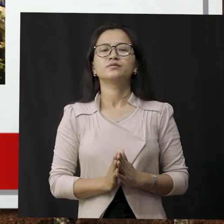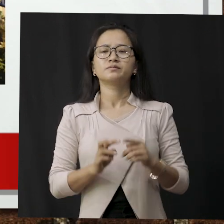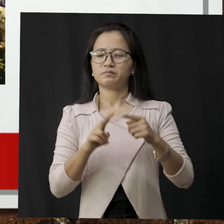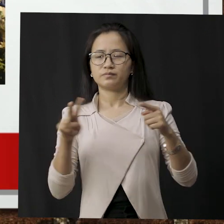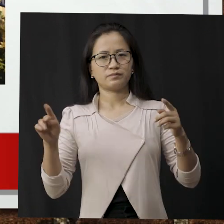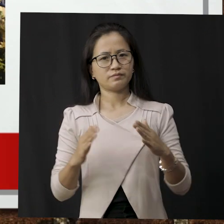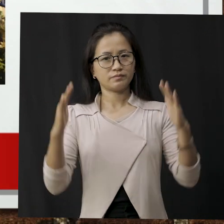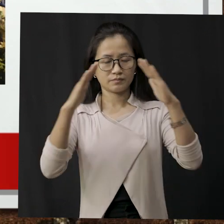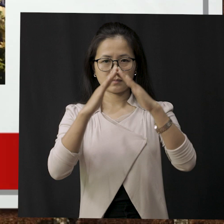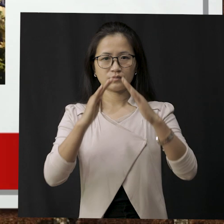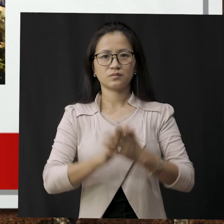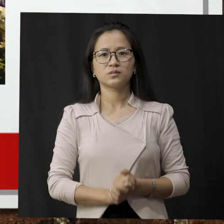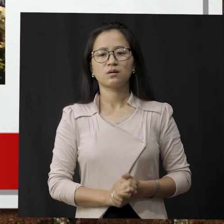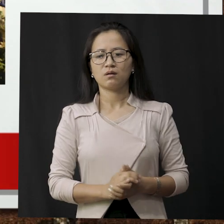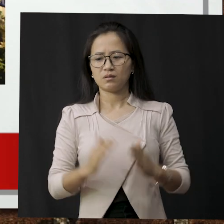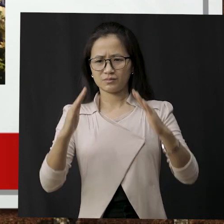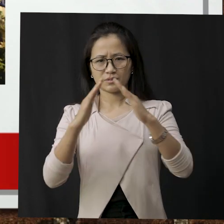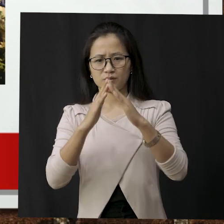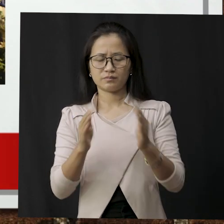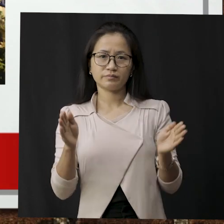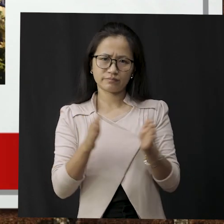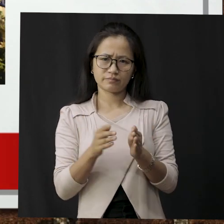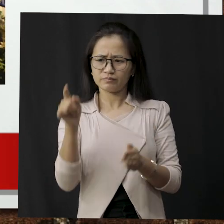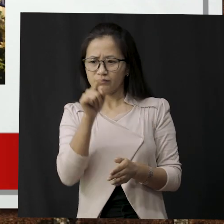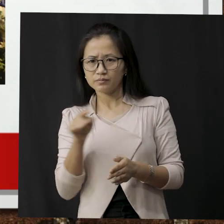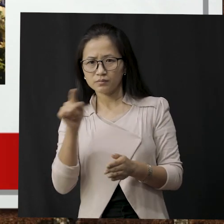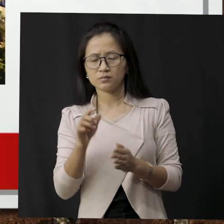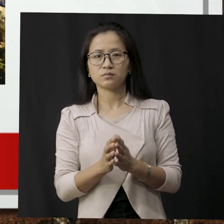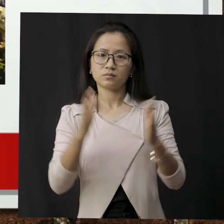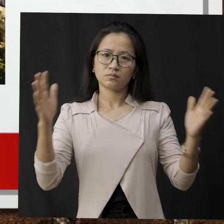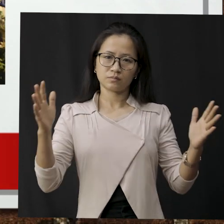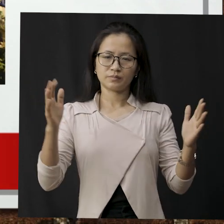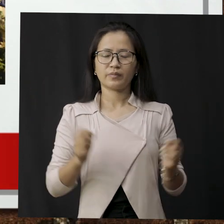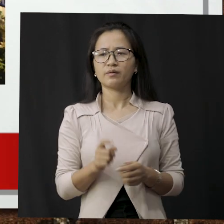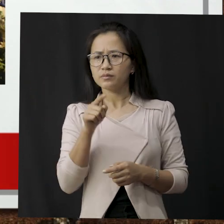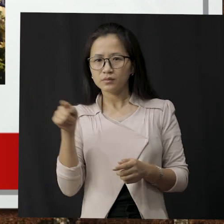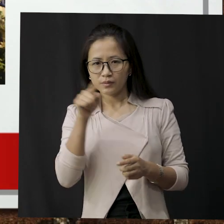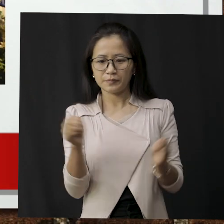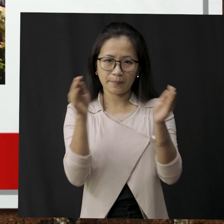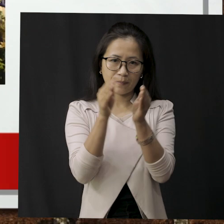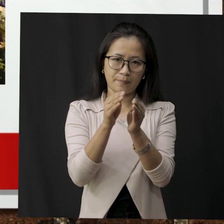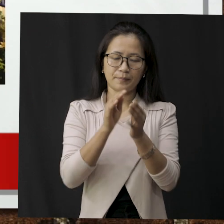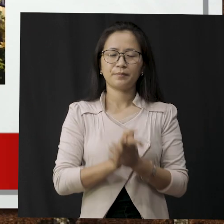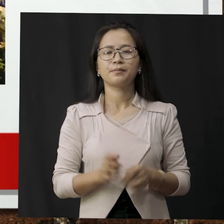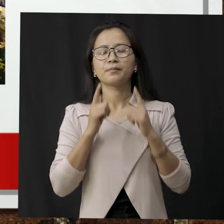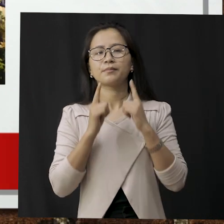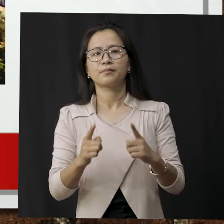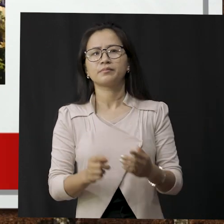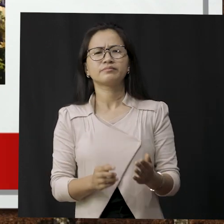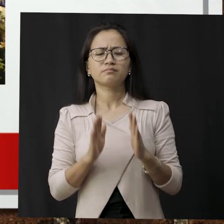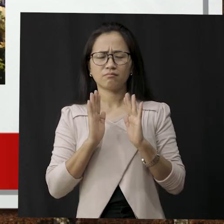right? So houses, the sizes may be big, the sizes may be small, but the